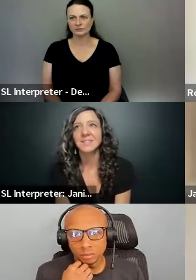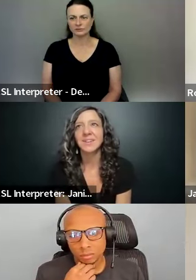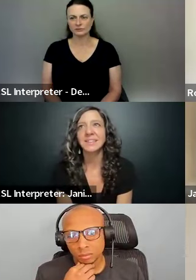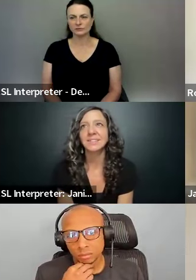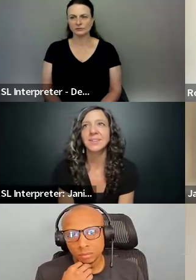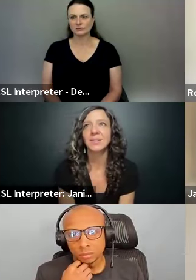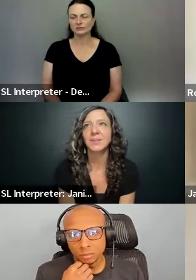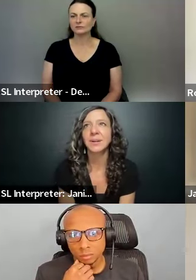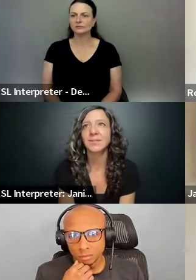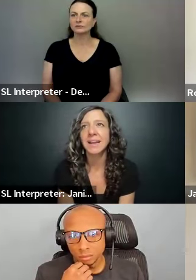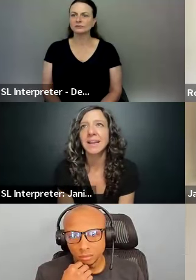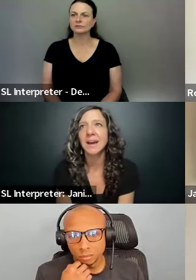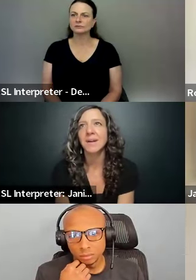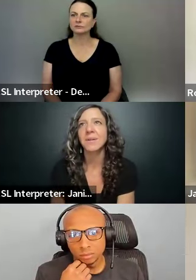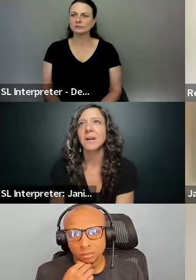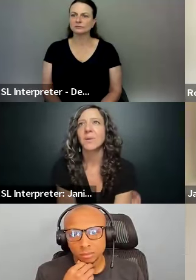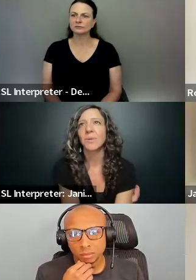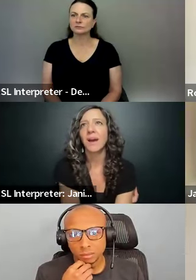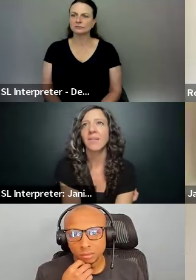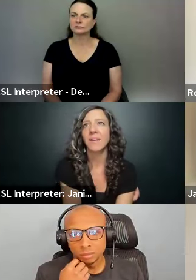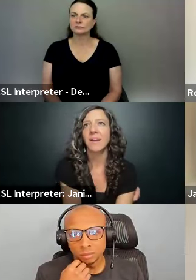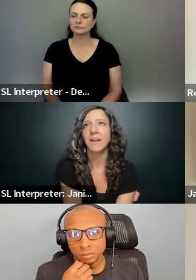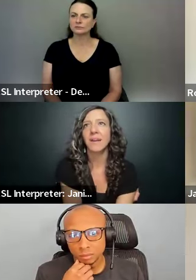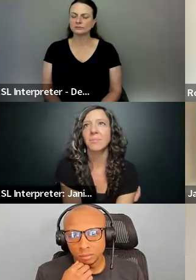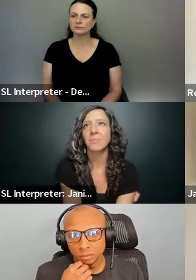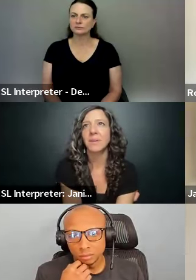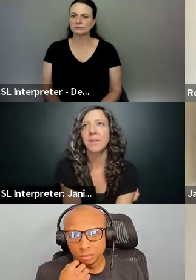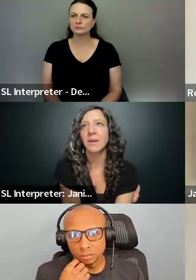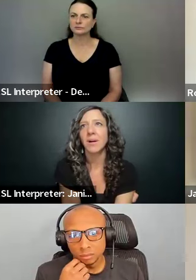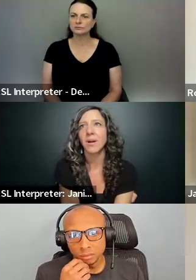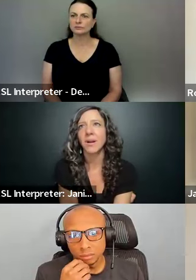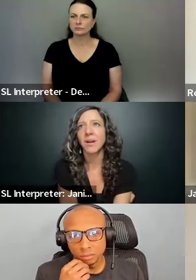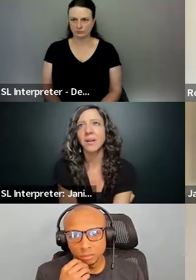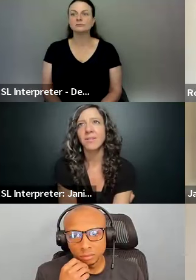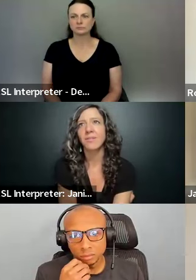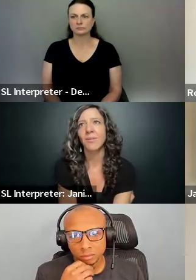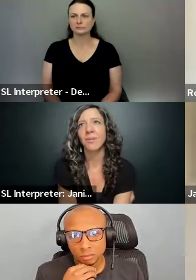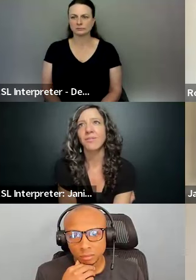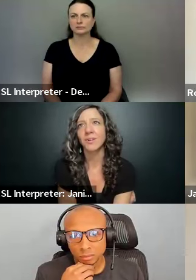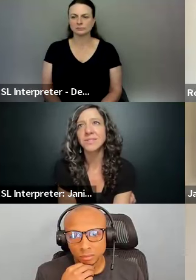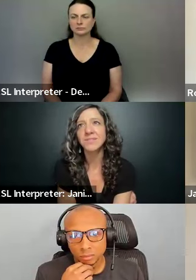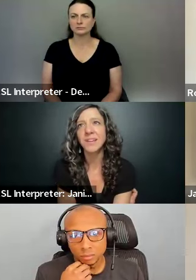Yeah, I do. Okay, so right now we have a PR for the first